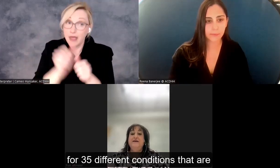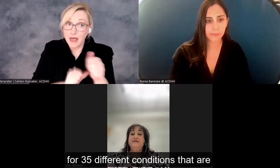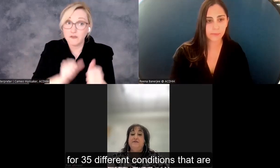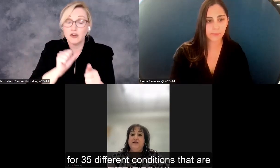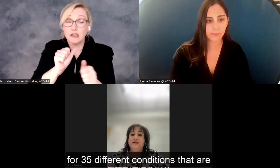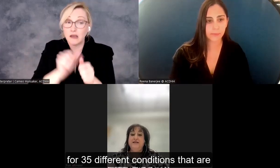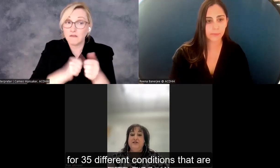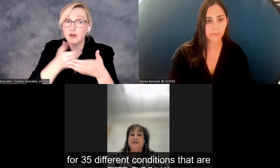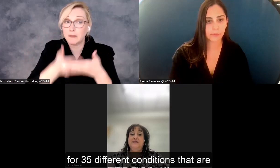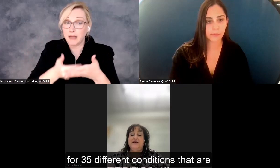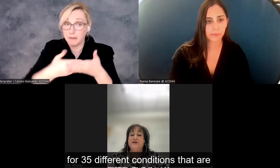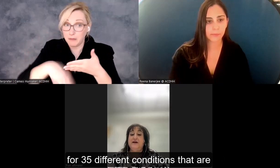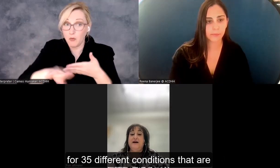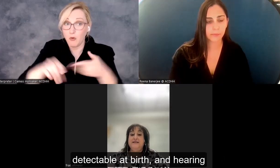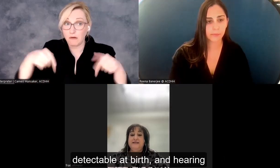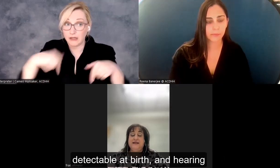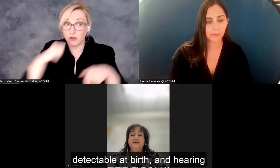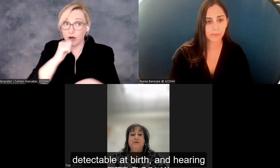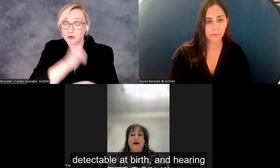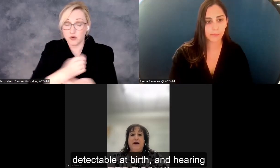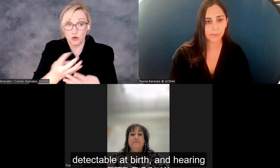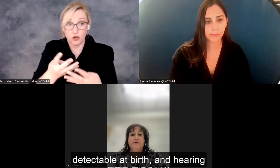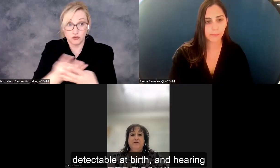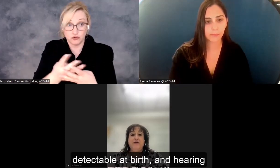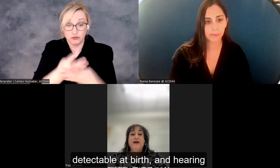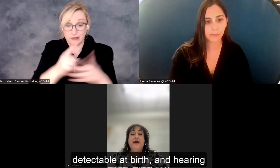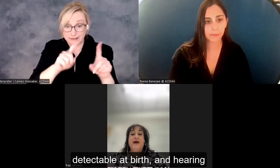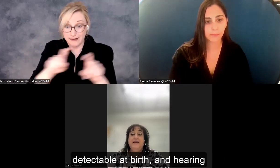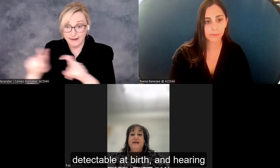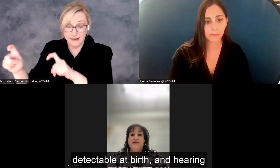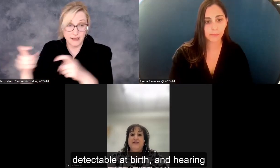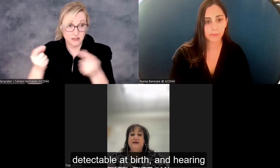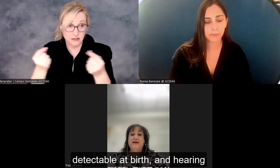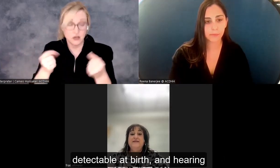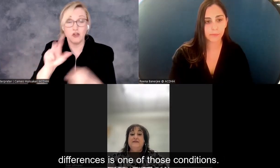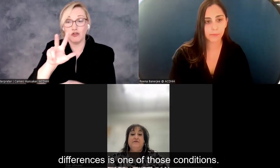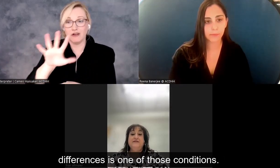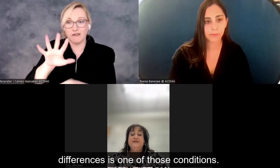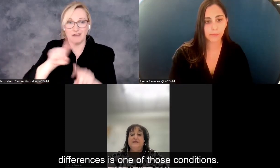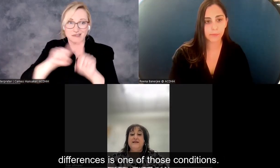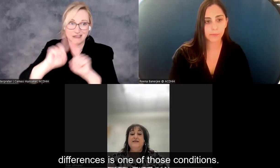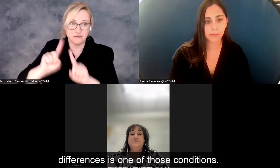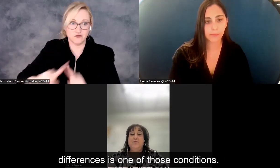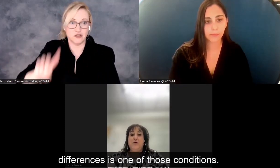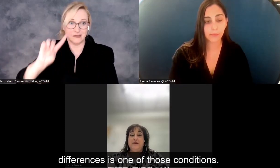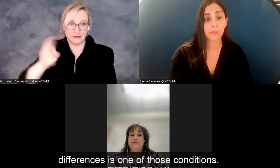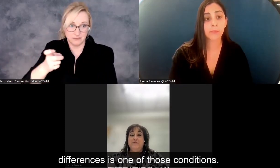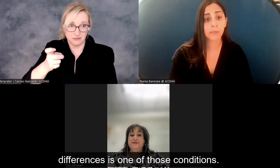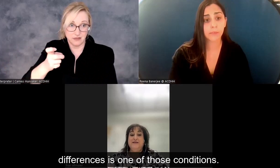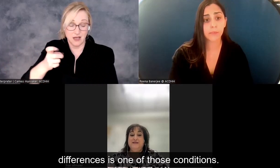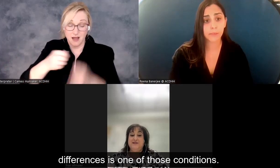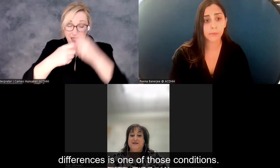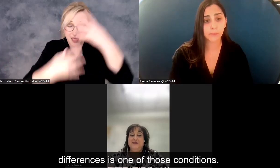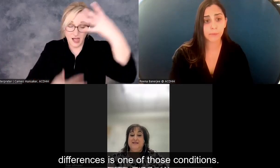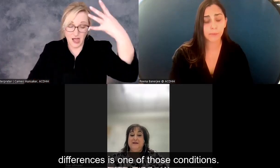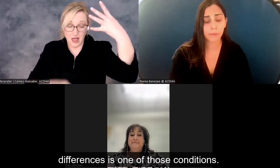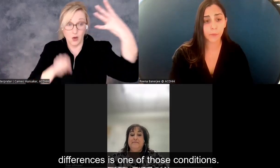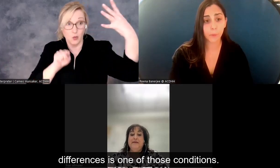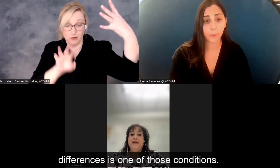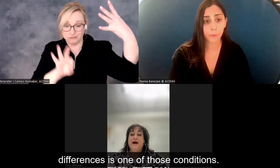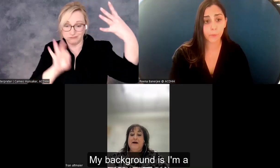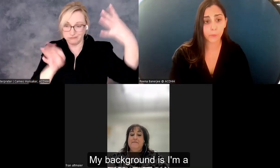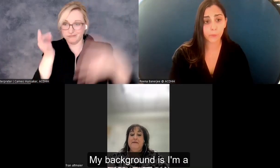35 different conditions that are detectable at birth, and hearing differences is one of those